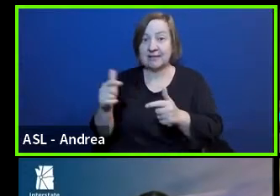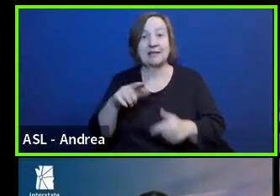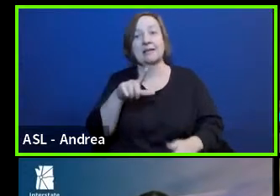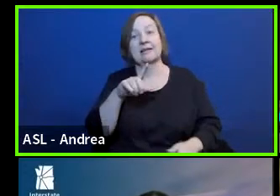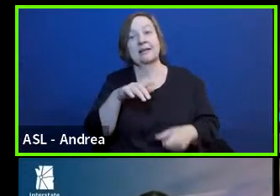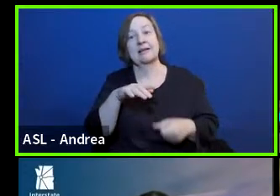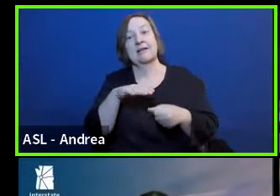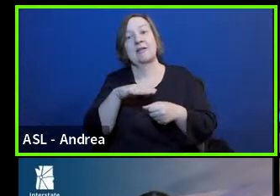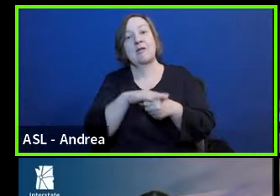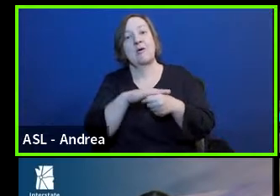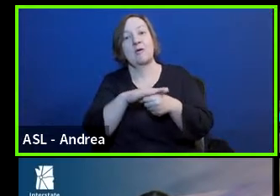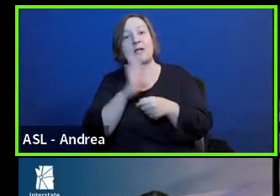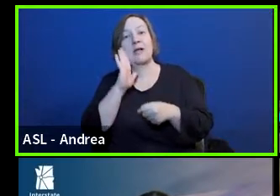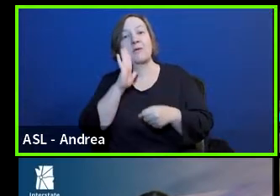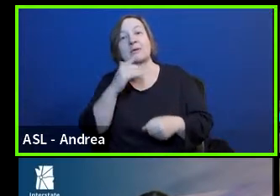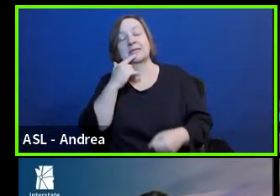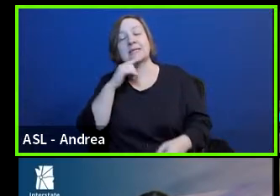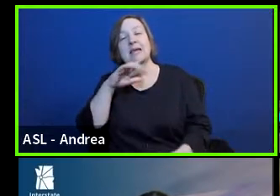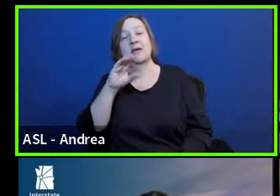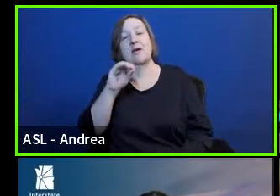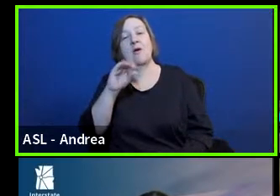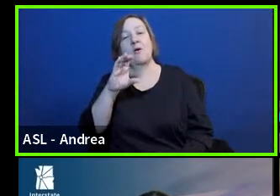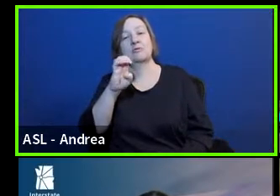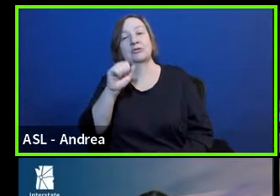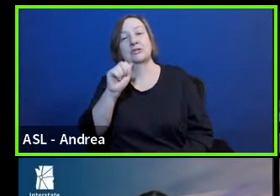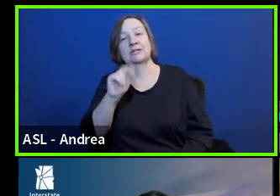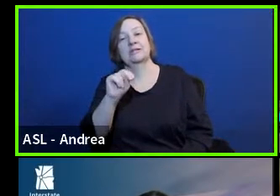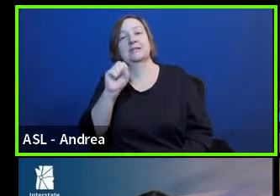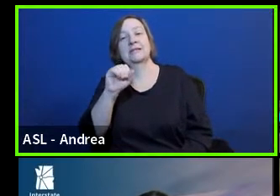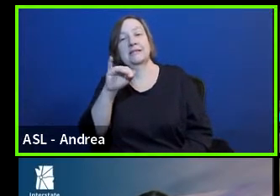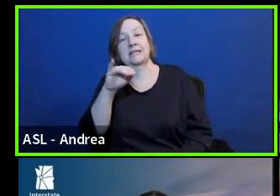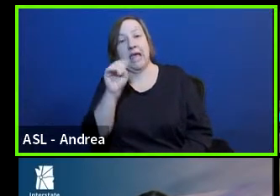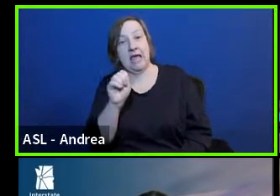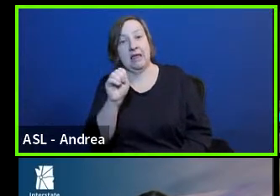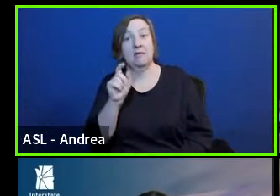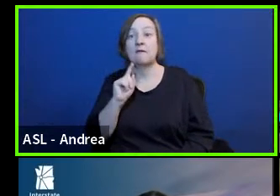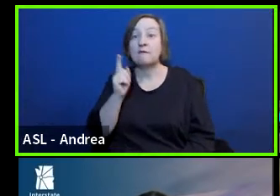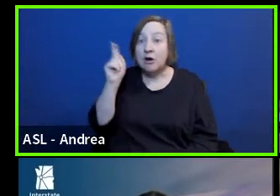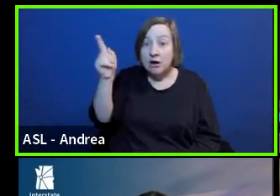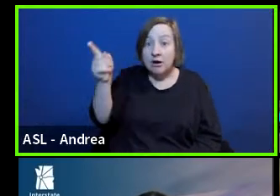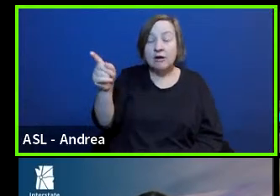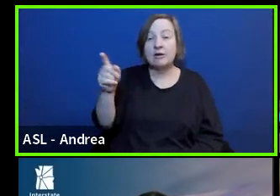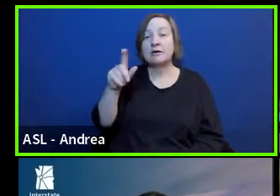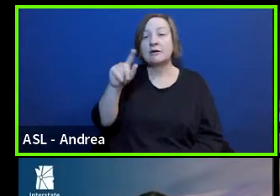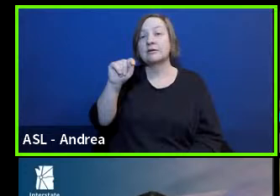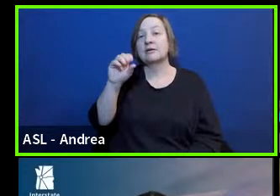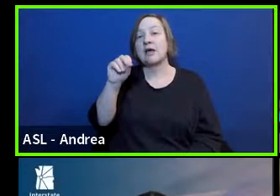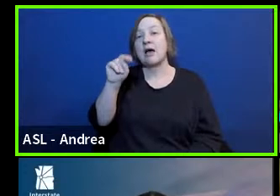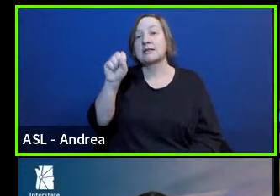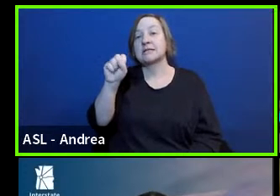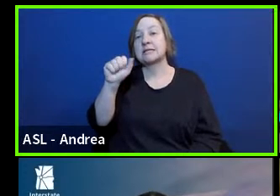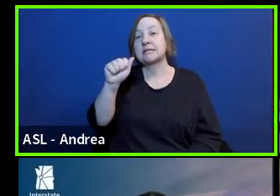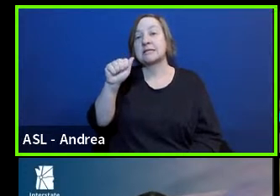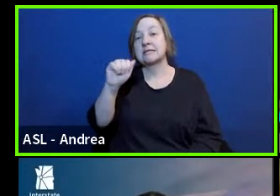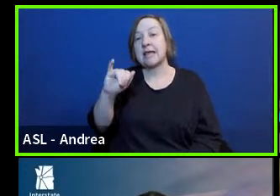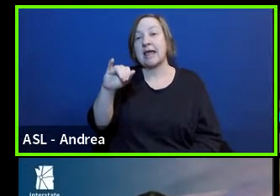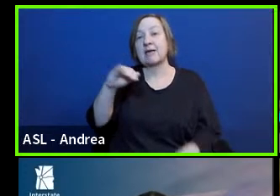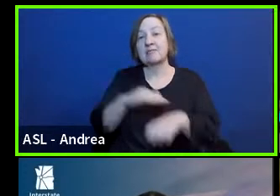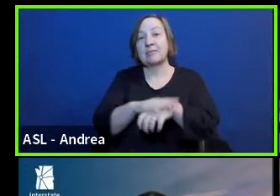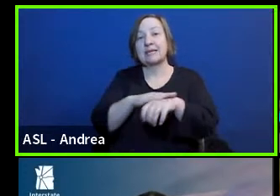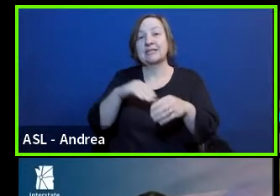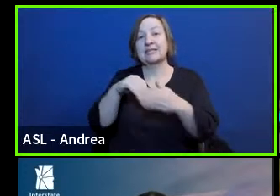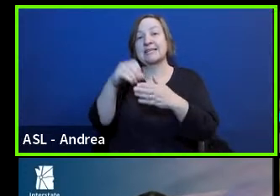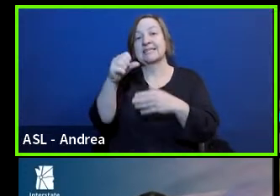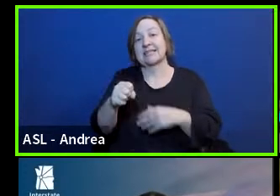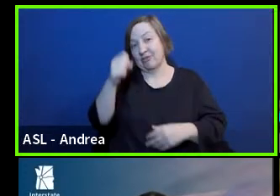Locally, I would say Oceanside, and non-locally, I would say Tansei Beach in Thailand, southern Thailand.